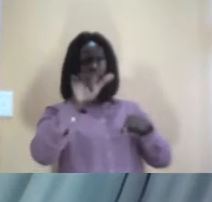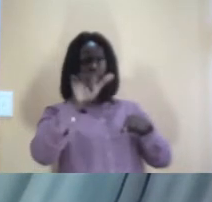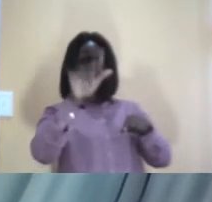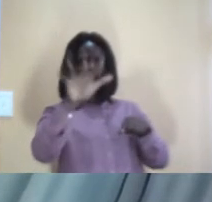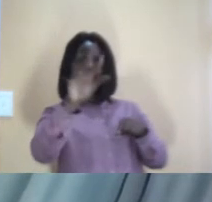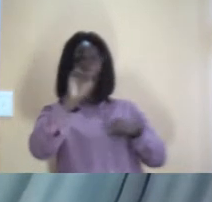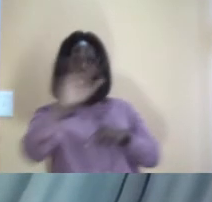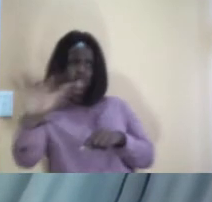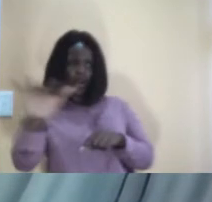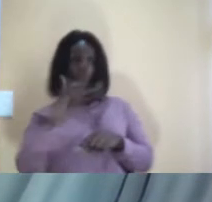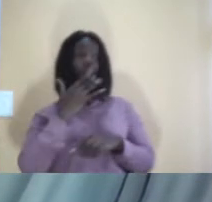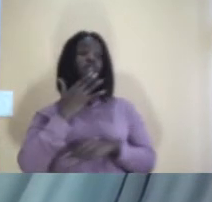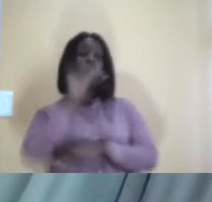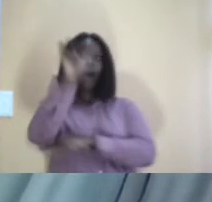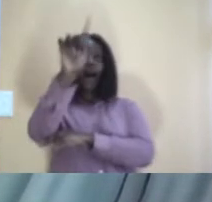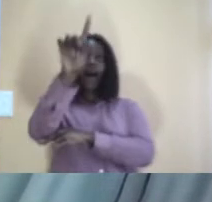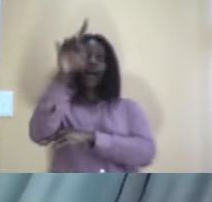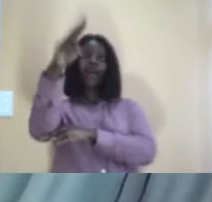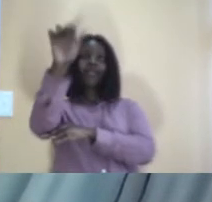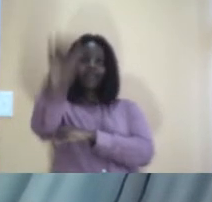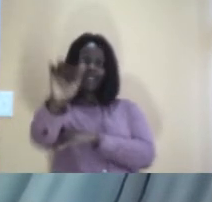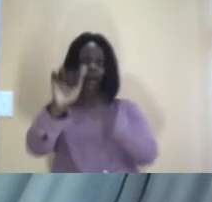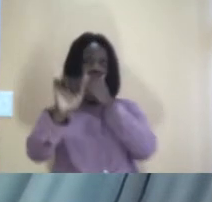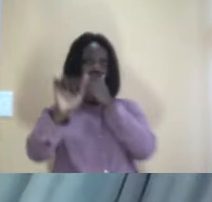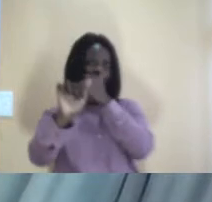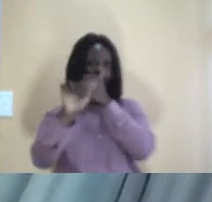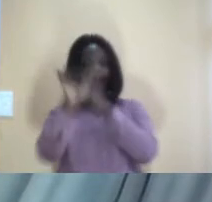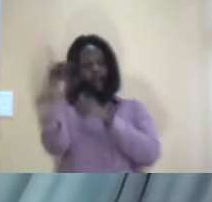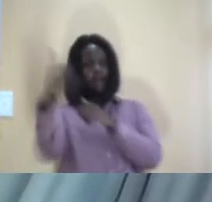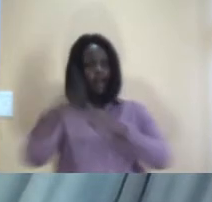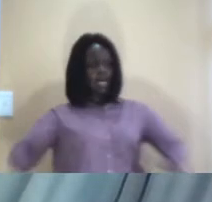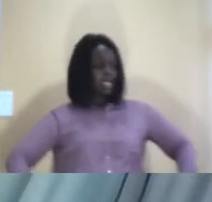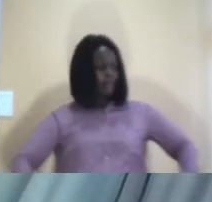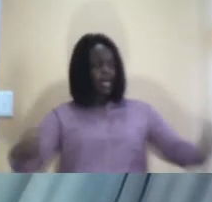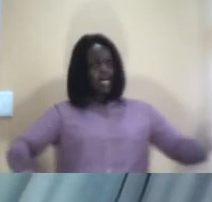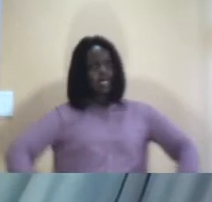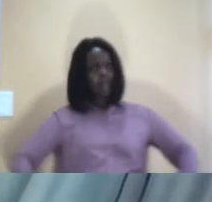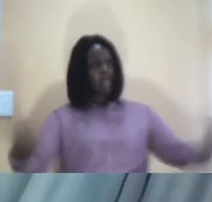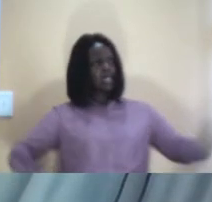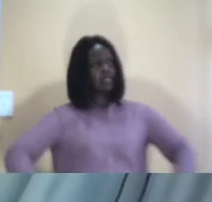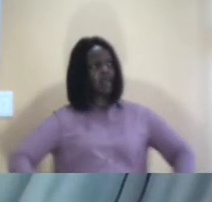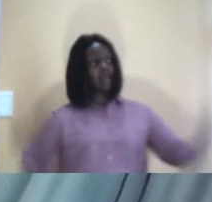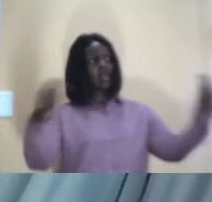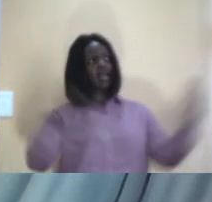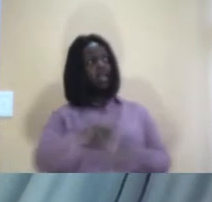40.75 million rand by the ADA, fruitless and wasteful expenditure of 70,000,